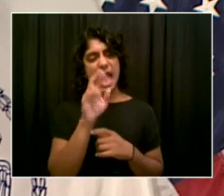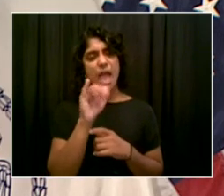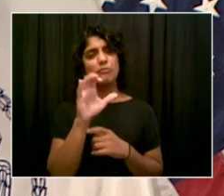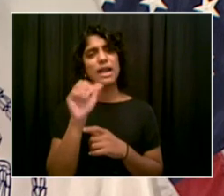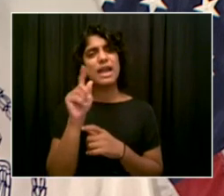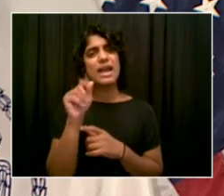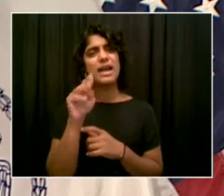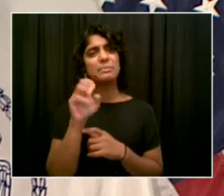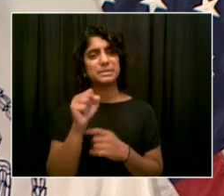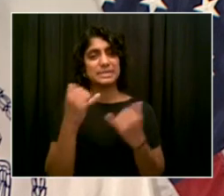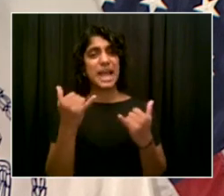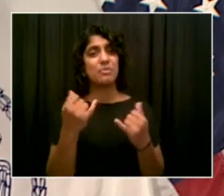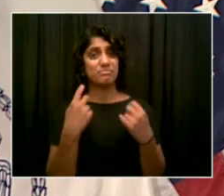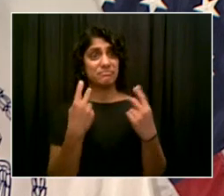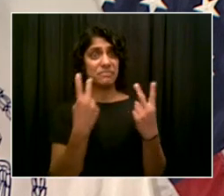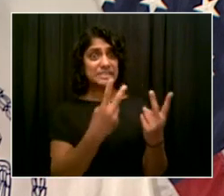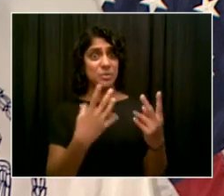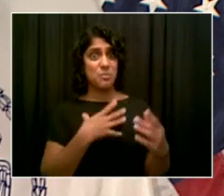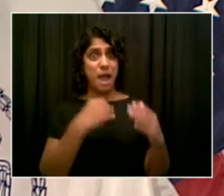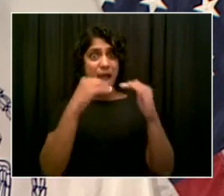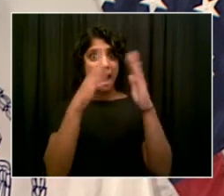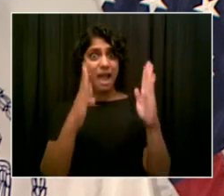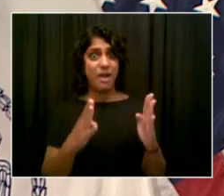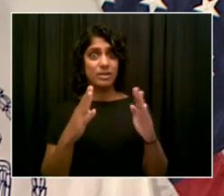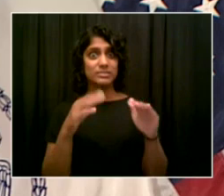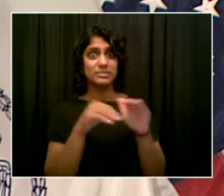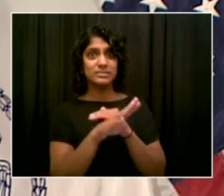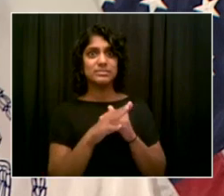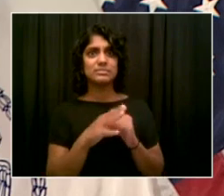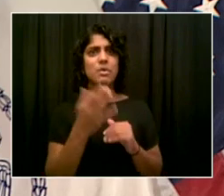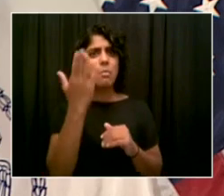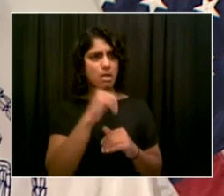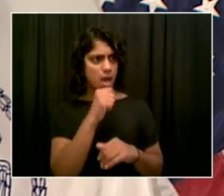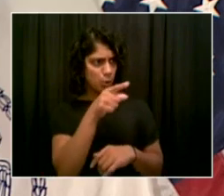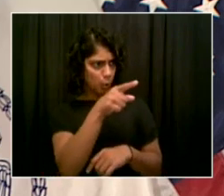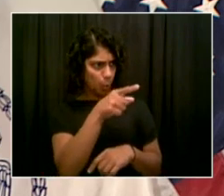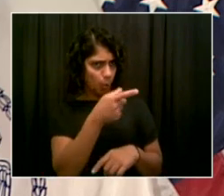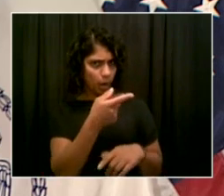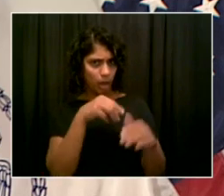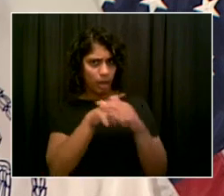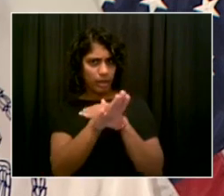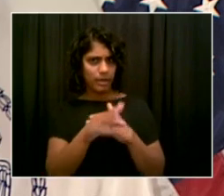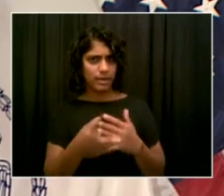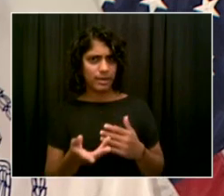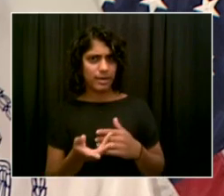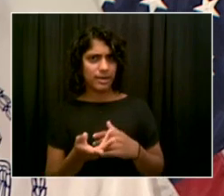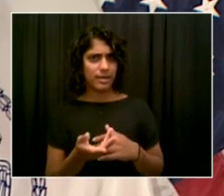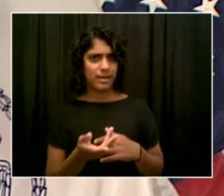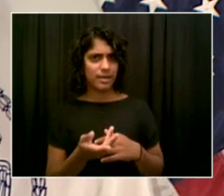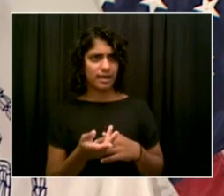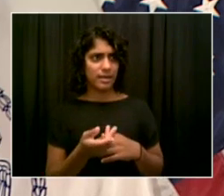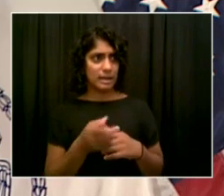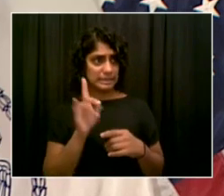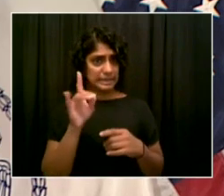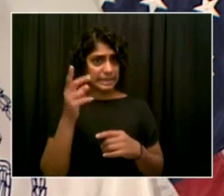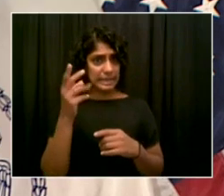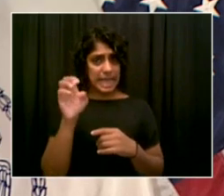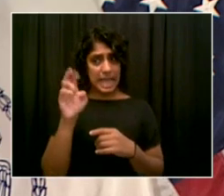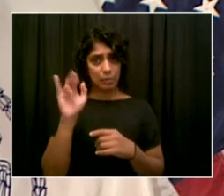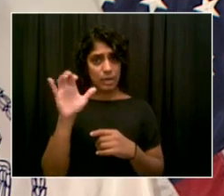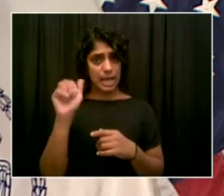I think the White House put together a group of people that they wanted to talk to about this issue, and I think it makes sense